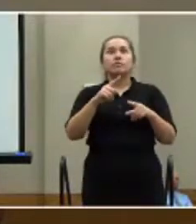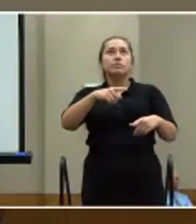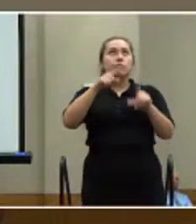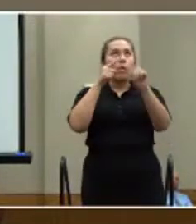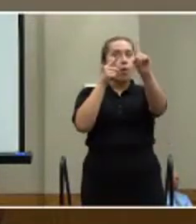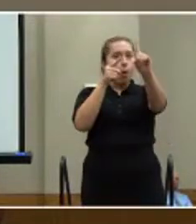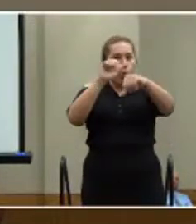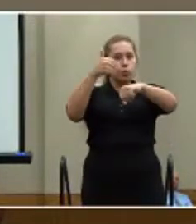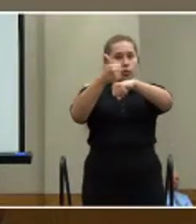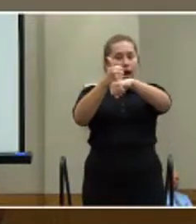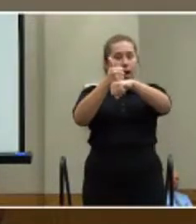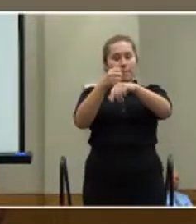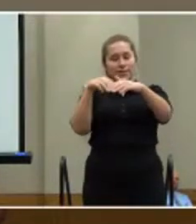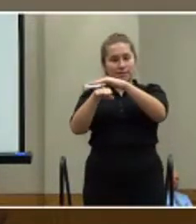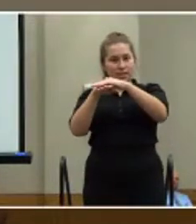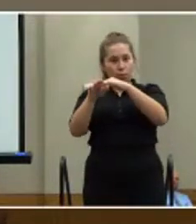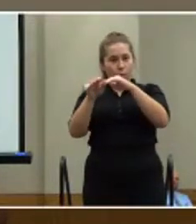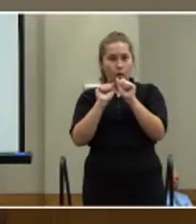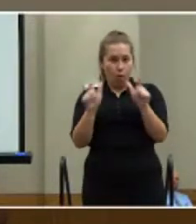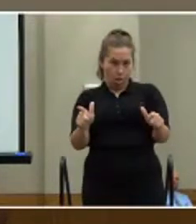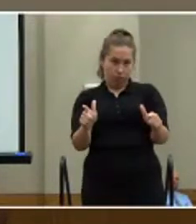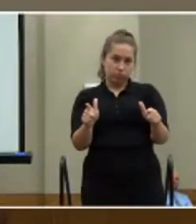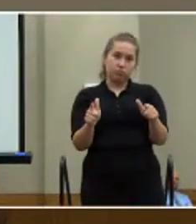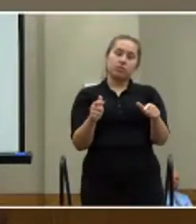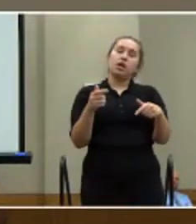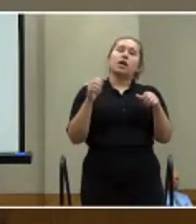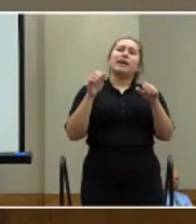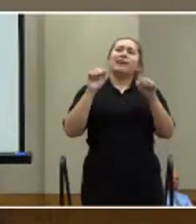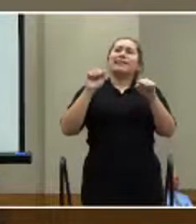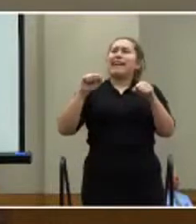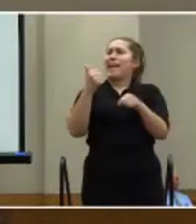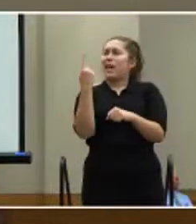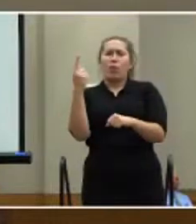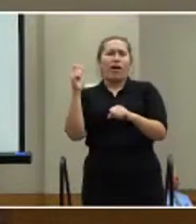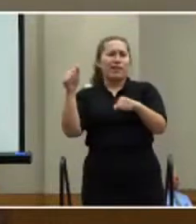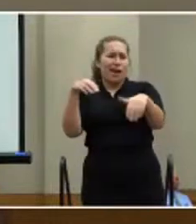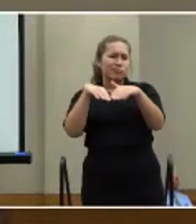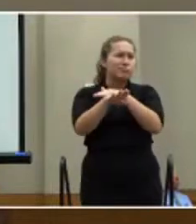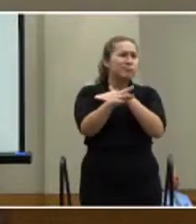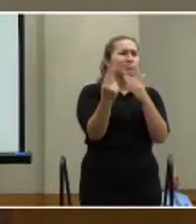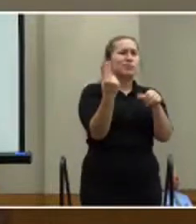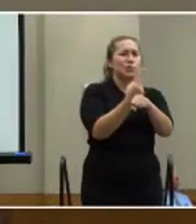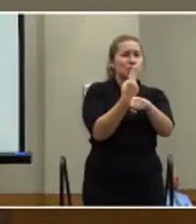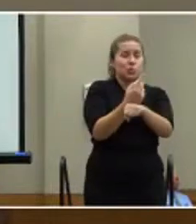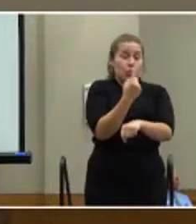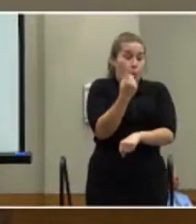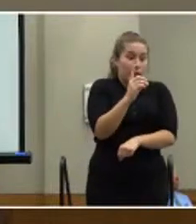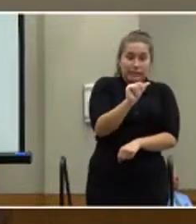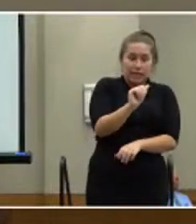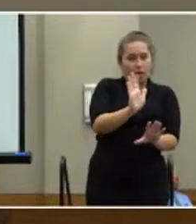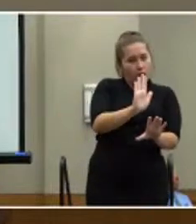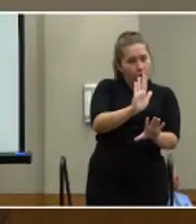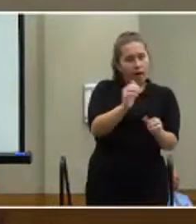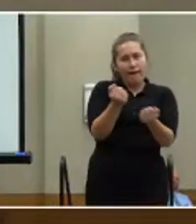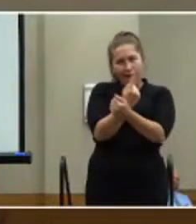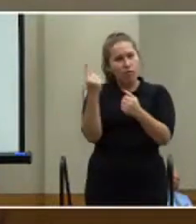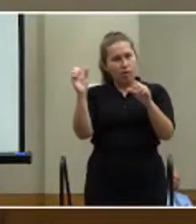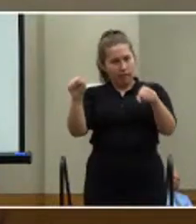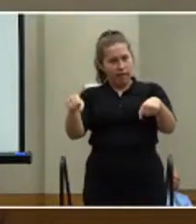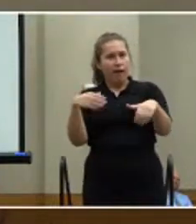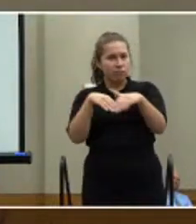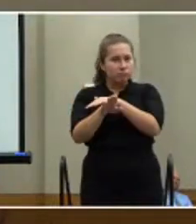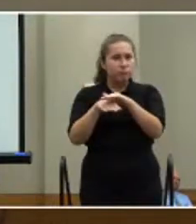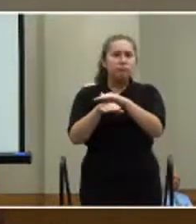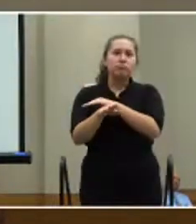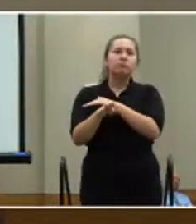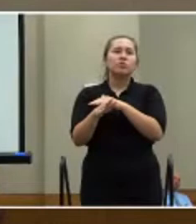all. The facility is more usable by everyone, not just people with disabilities. So congratulations,